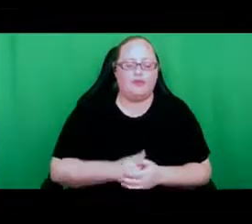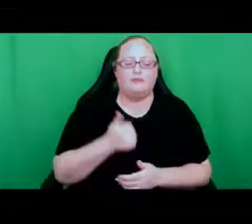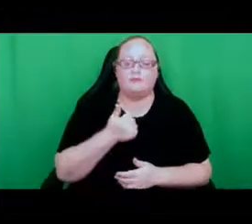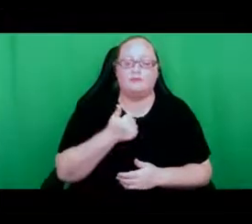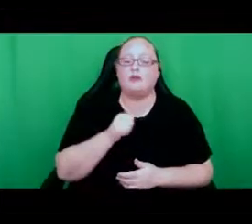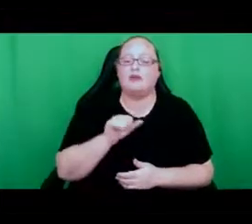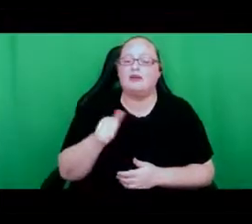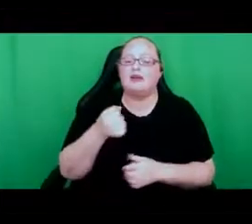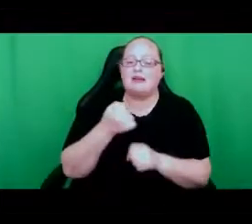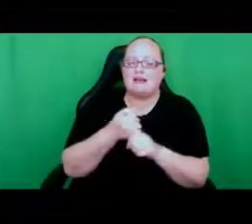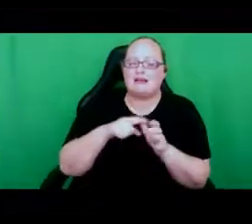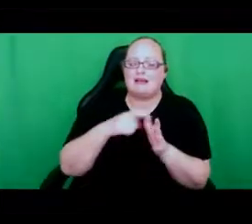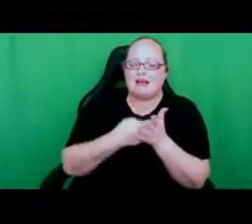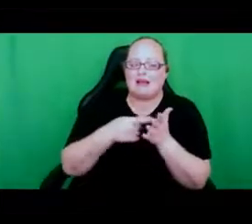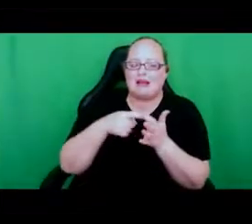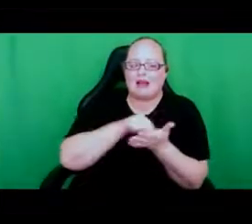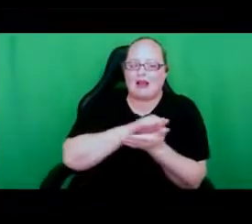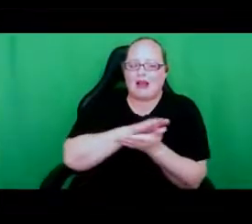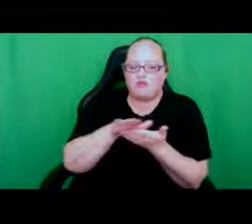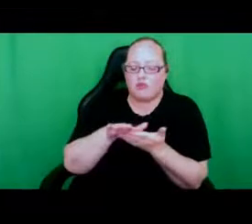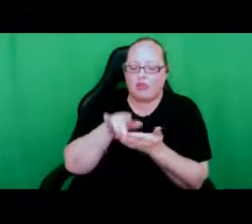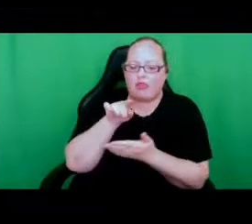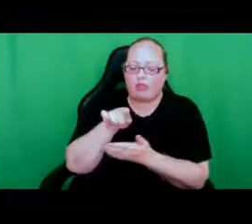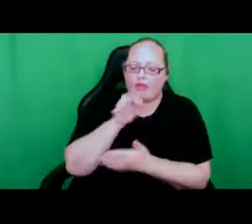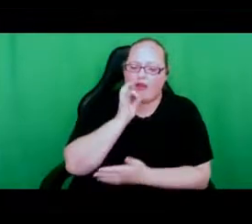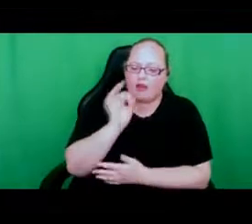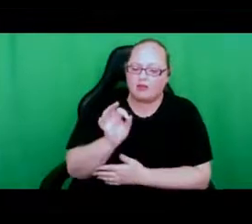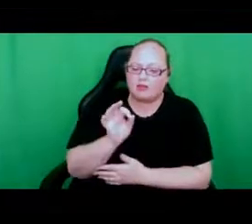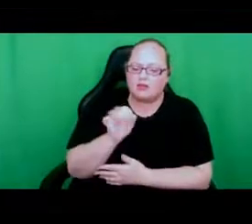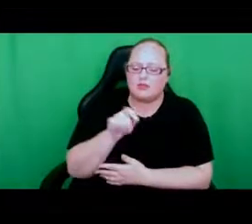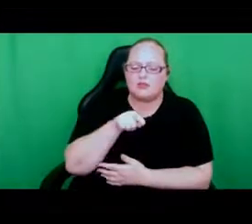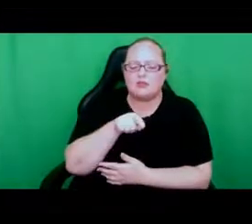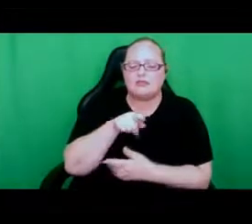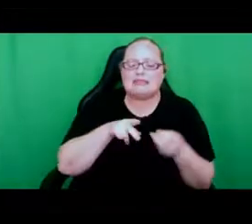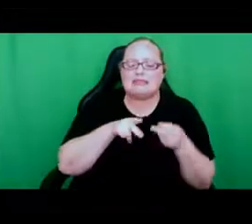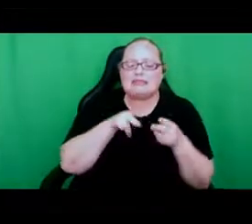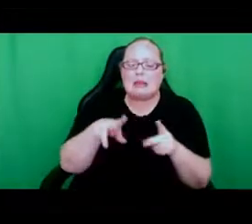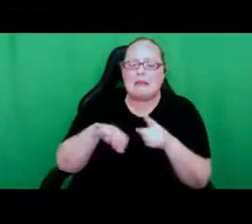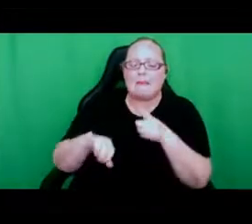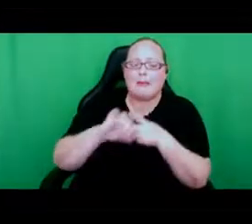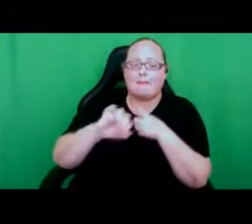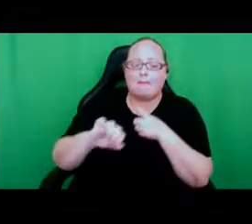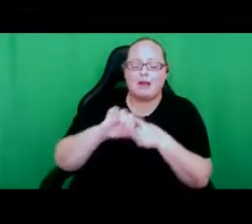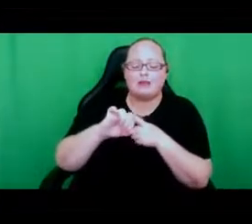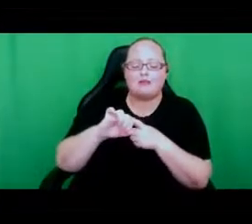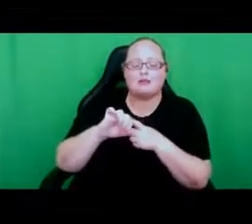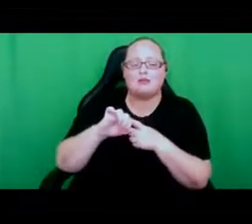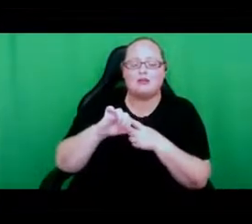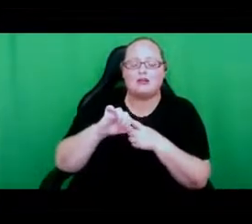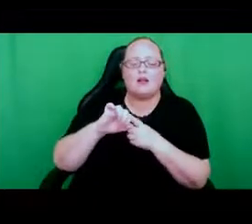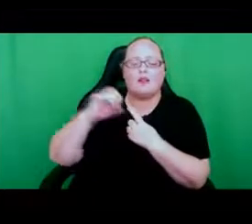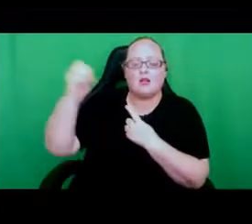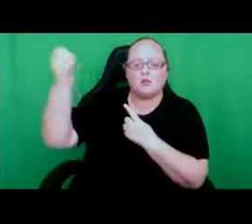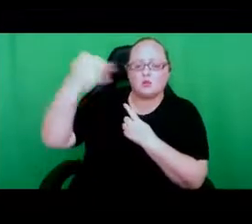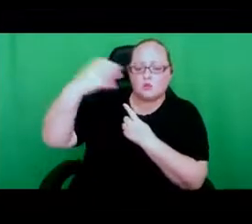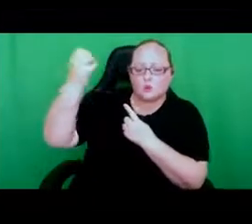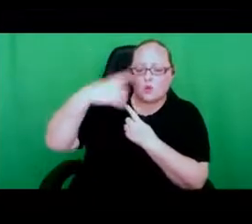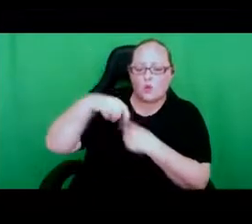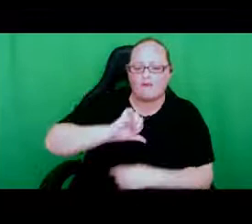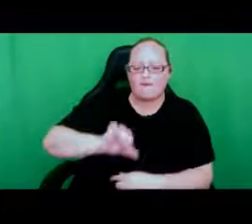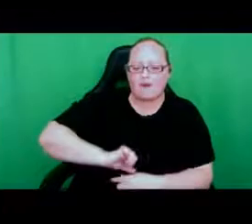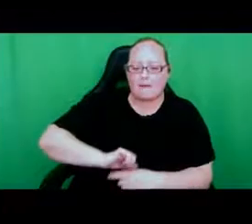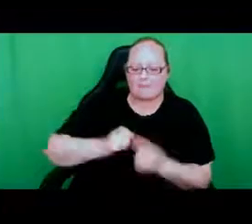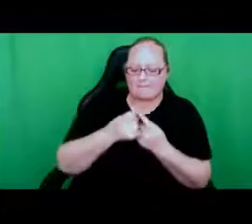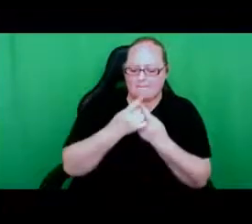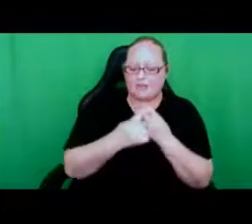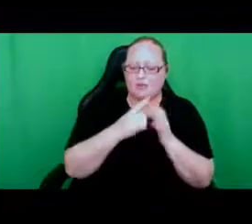specific location, asking us what impact is the scheme having on the solar farm near Junction 29? Do you know about that?